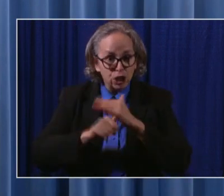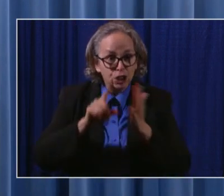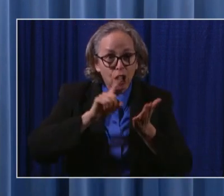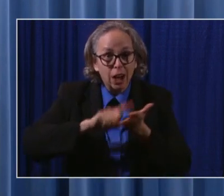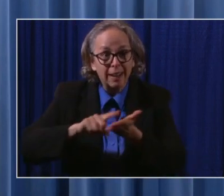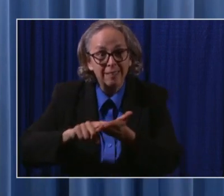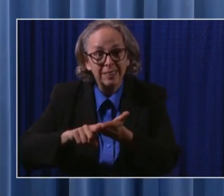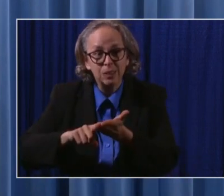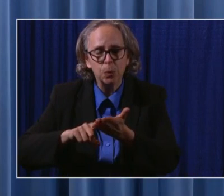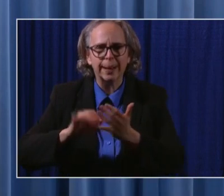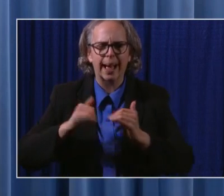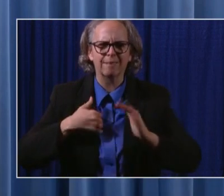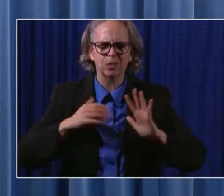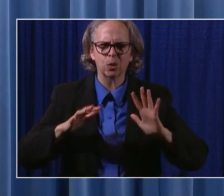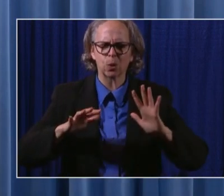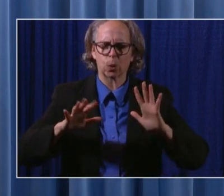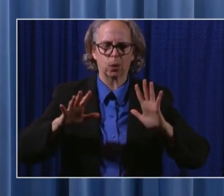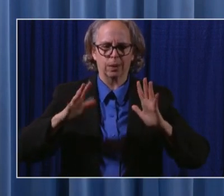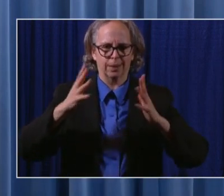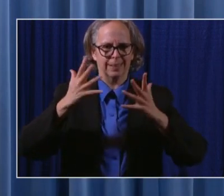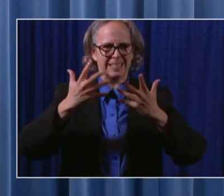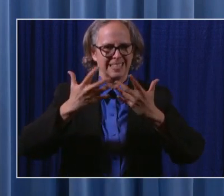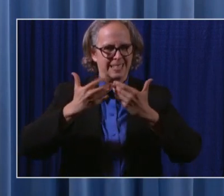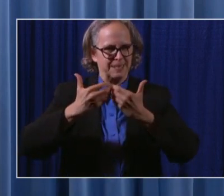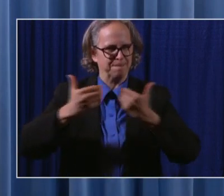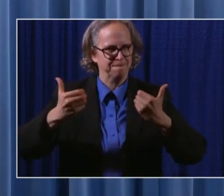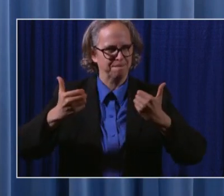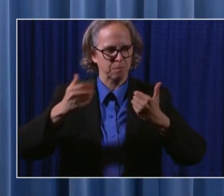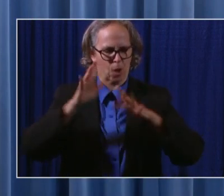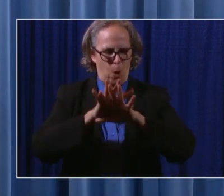distinguish between the